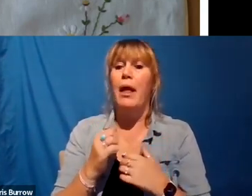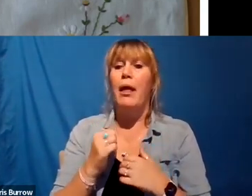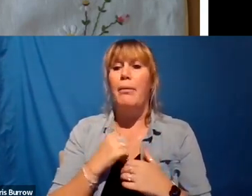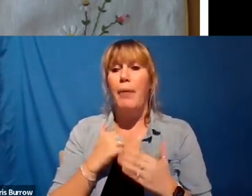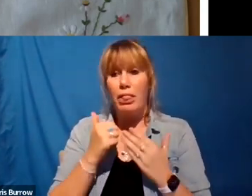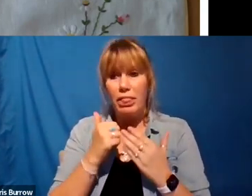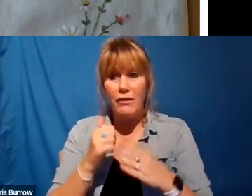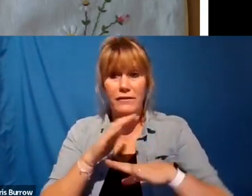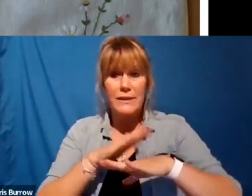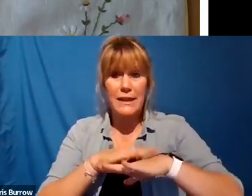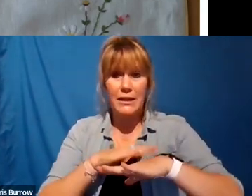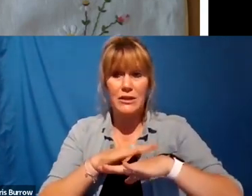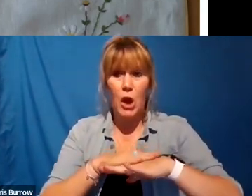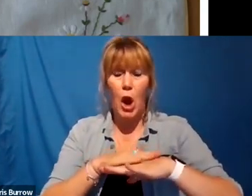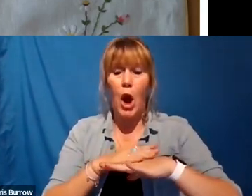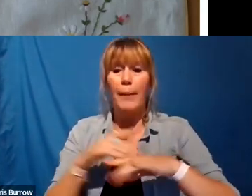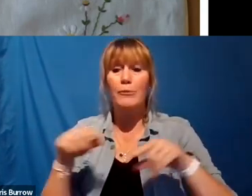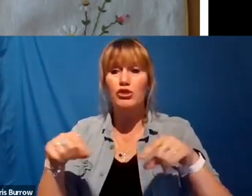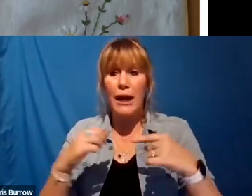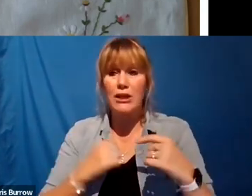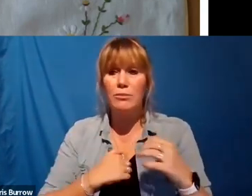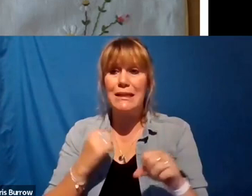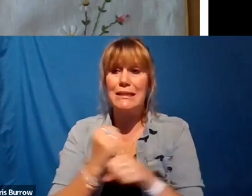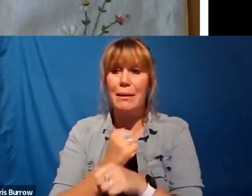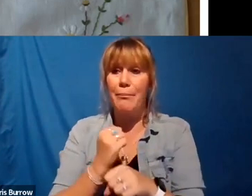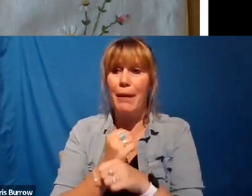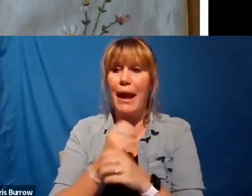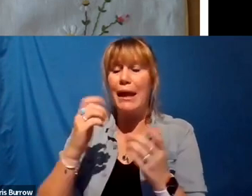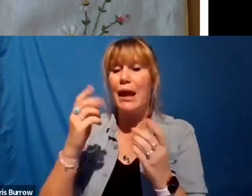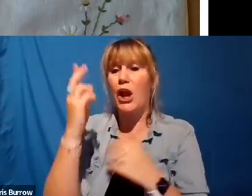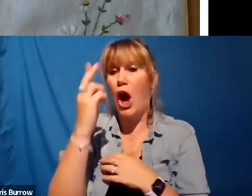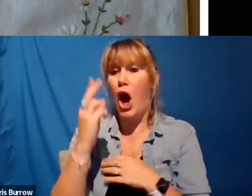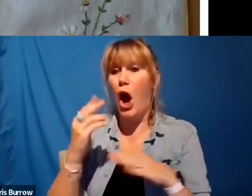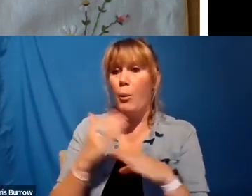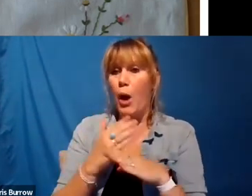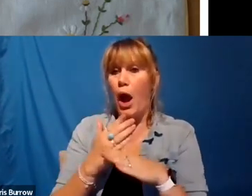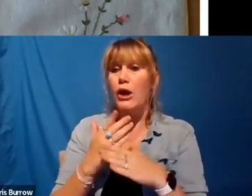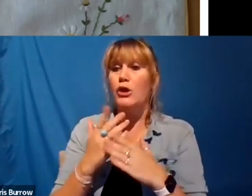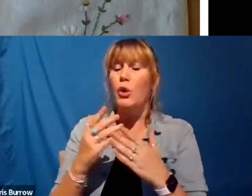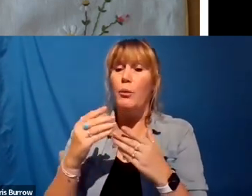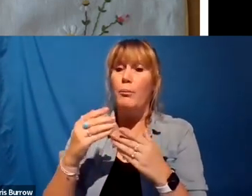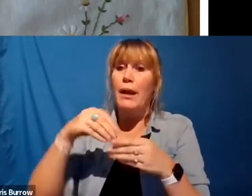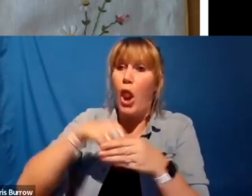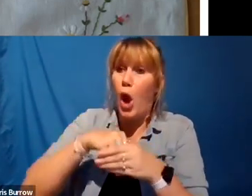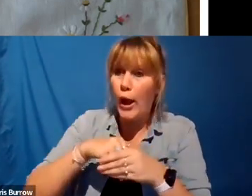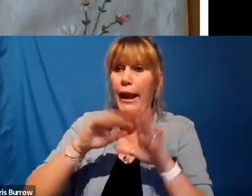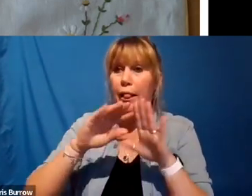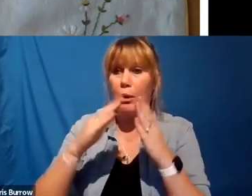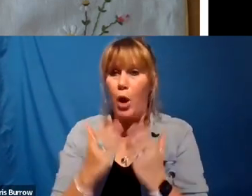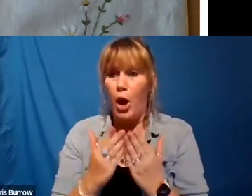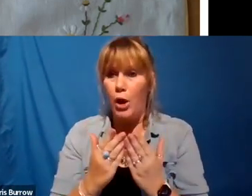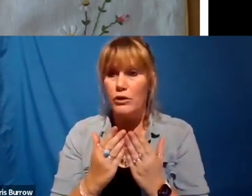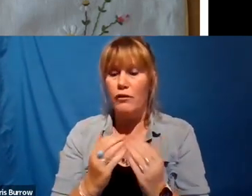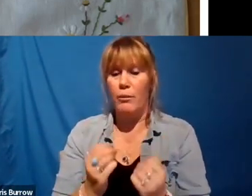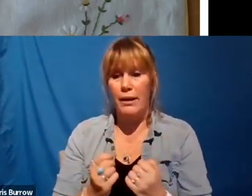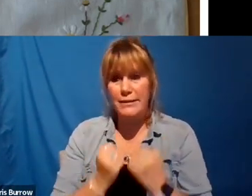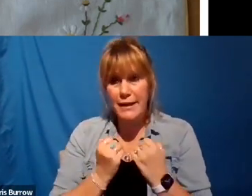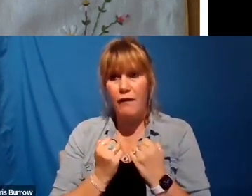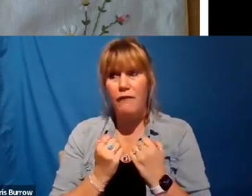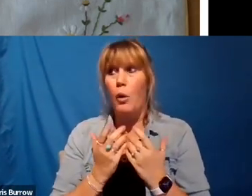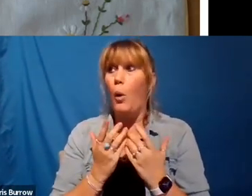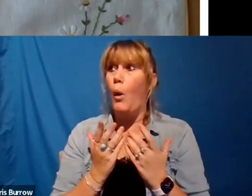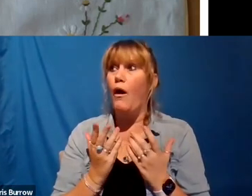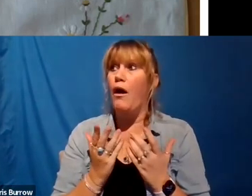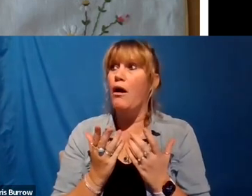in 2020 challenged me to make an artwork about belonging in the world, for myself or for anyone else who might